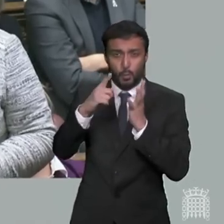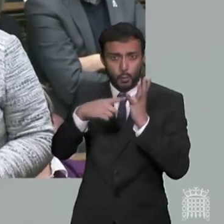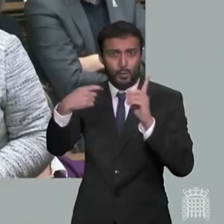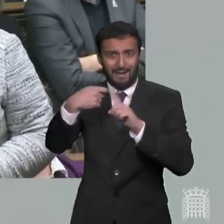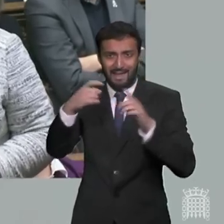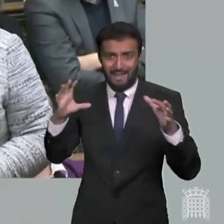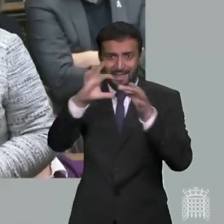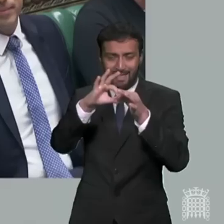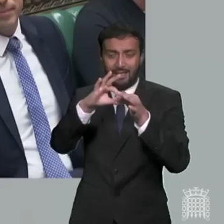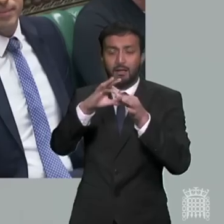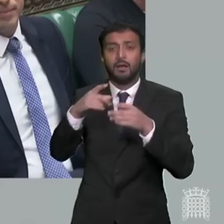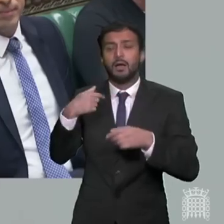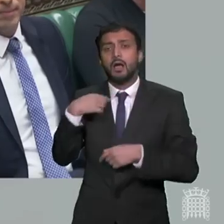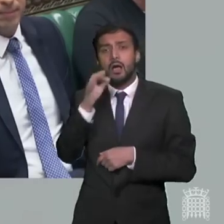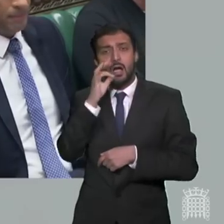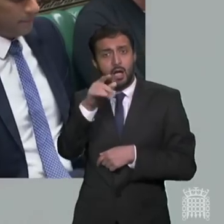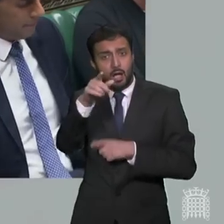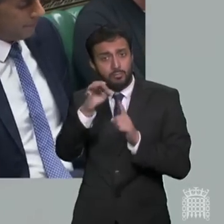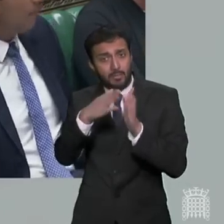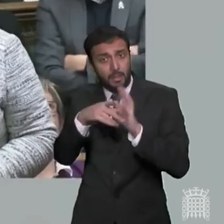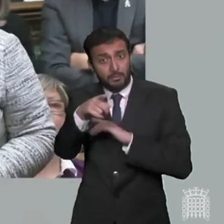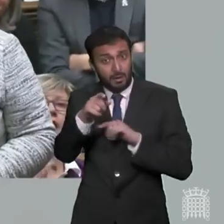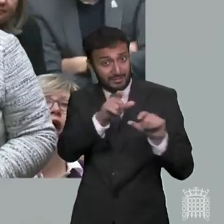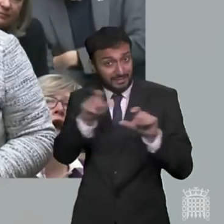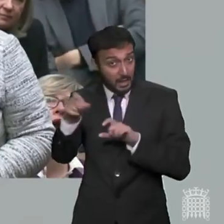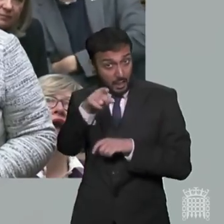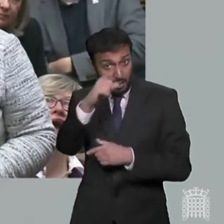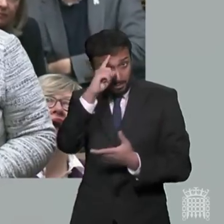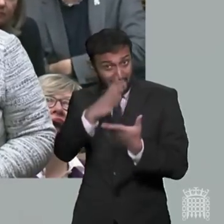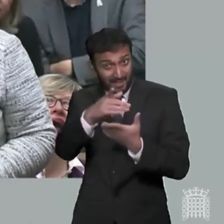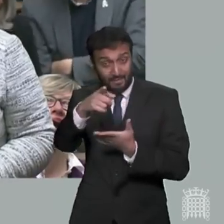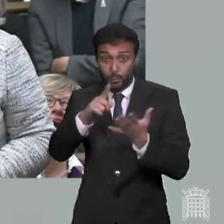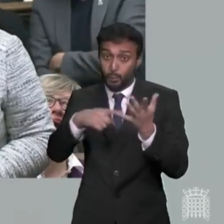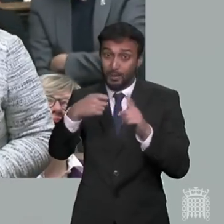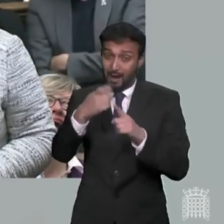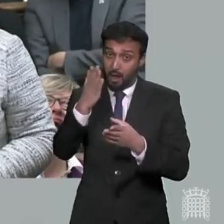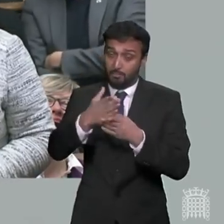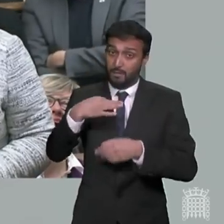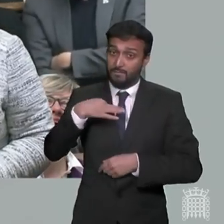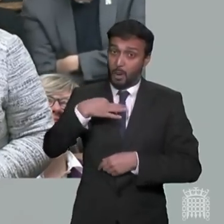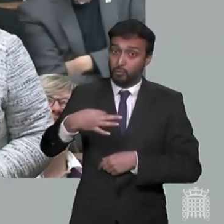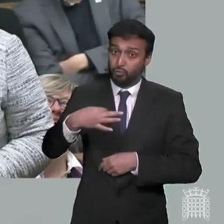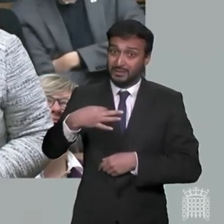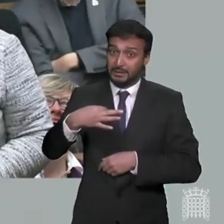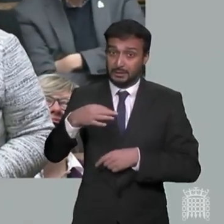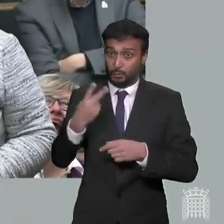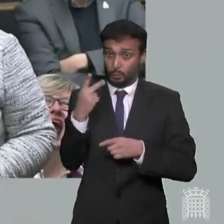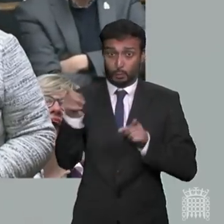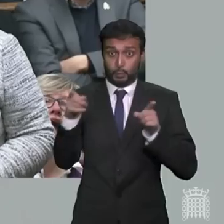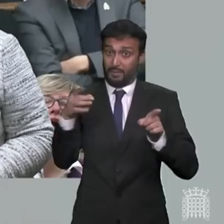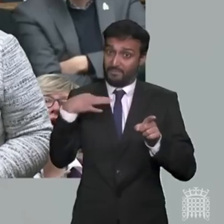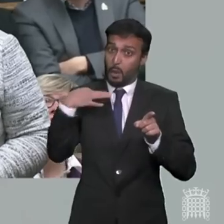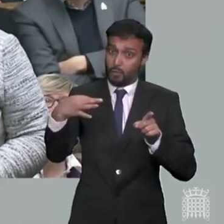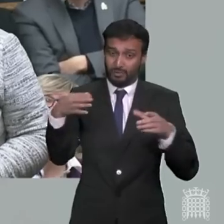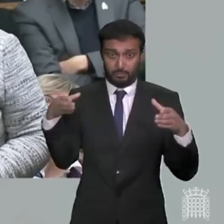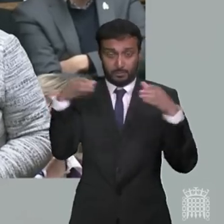still believes the UK is a voluntary union? And if so, can he explain the democratic route by which the people